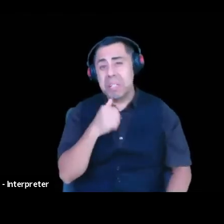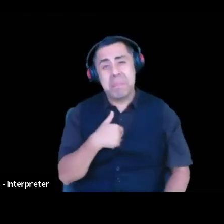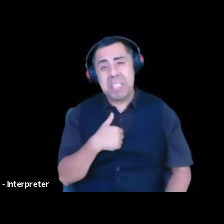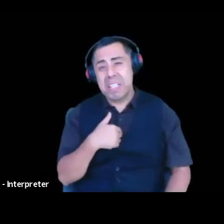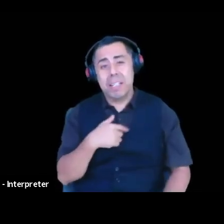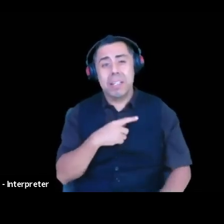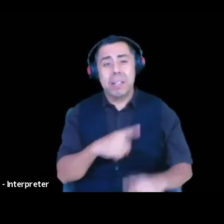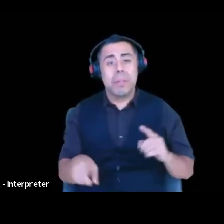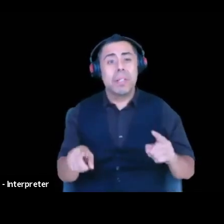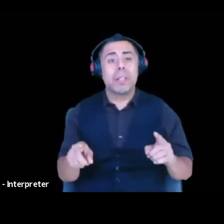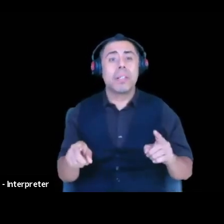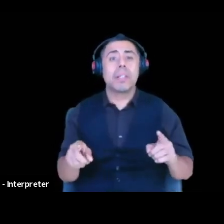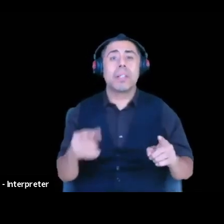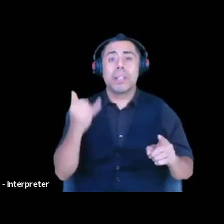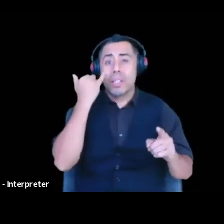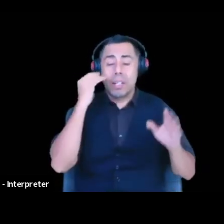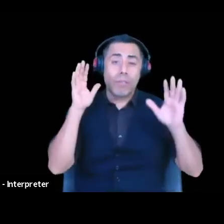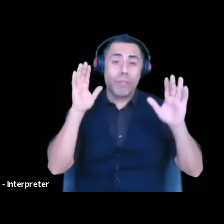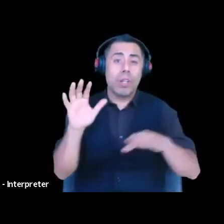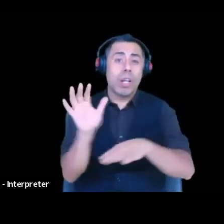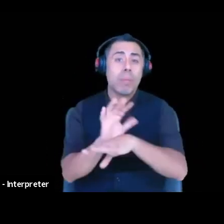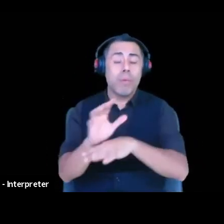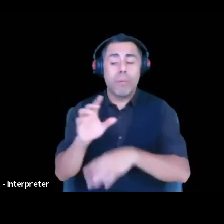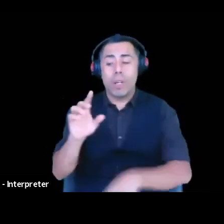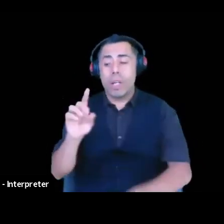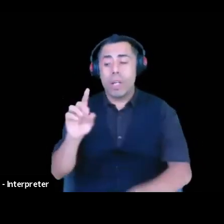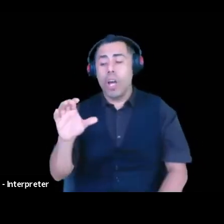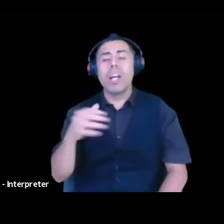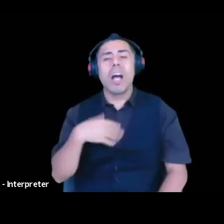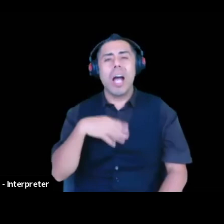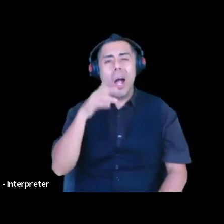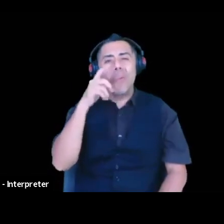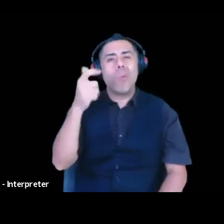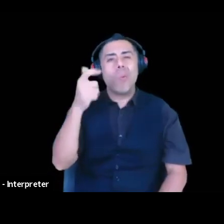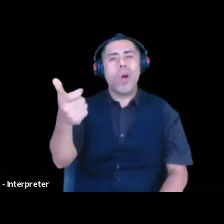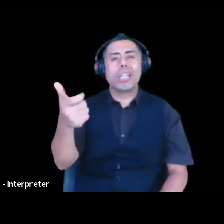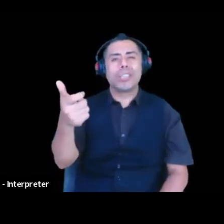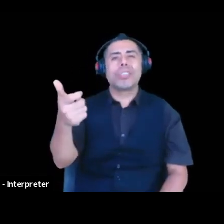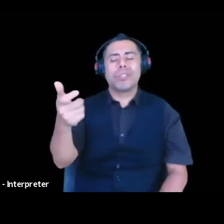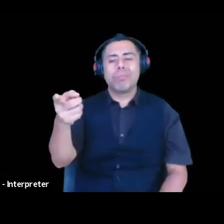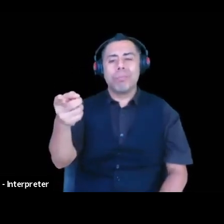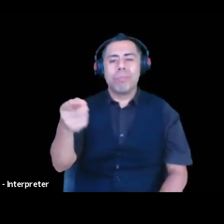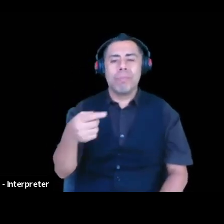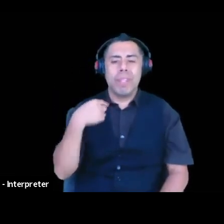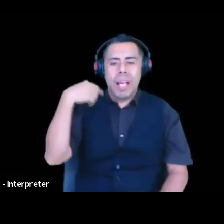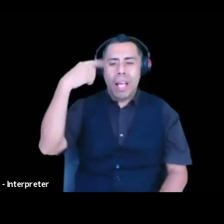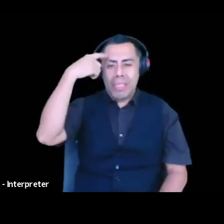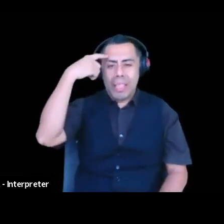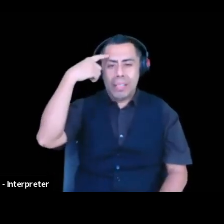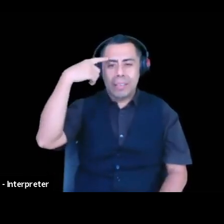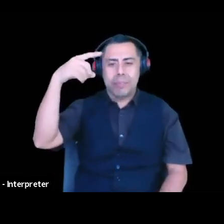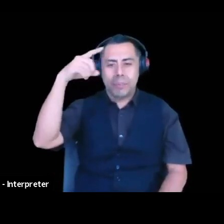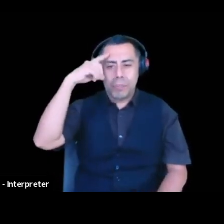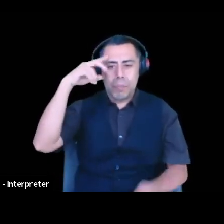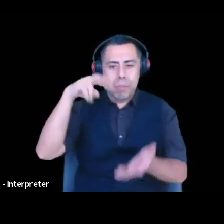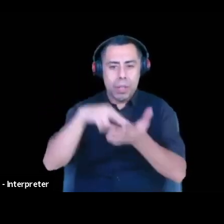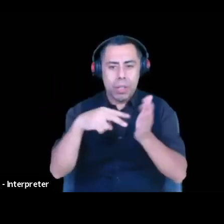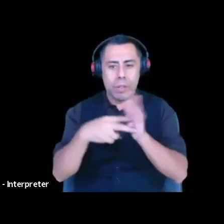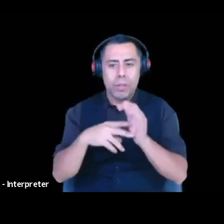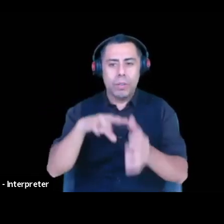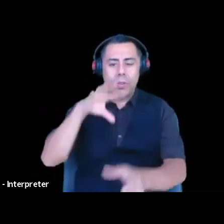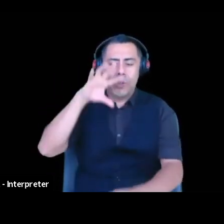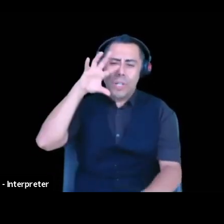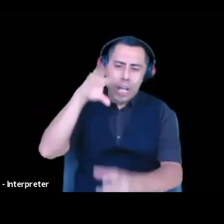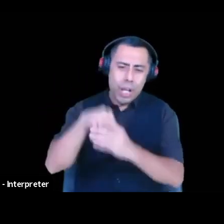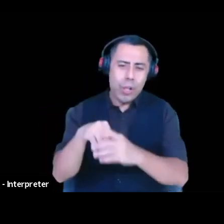me in front of a great documentary, I'll watch it. So I think in order to include everyone in the conversations, we need to be